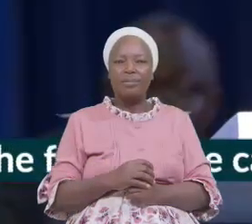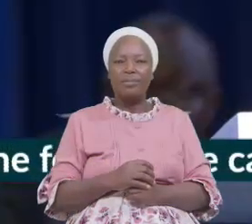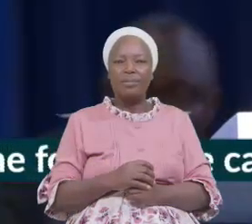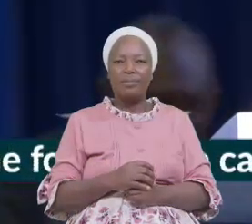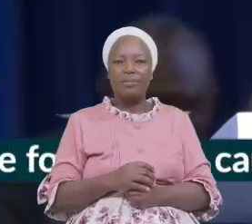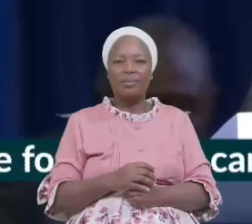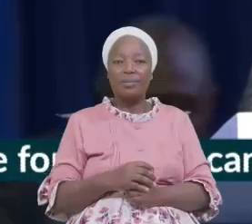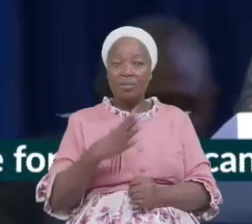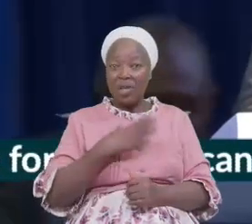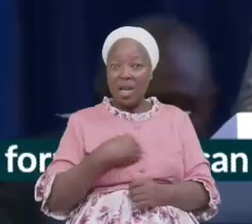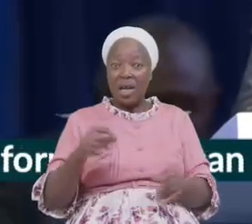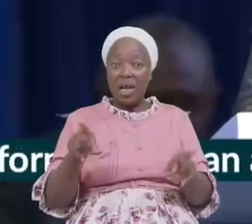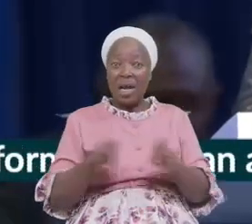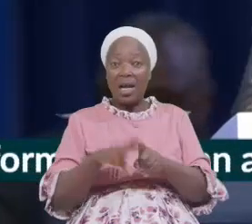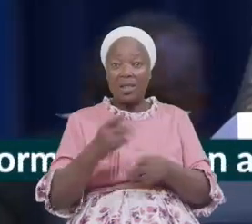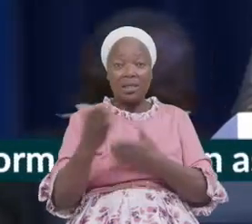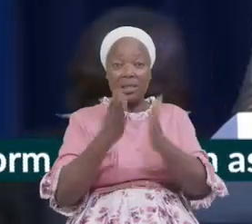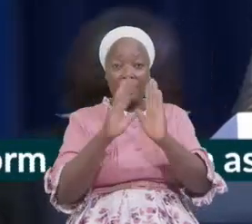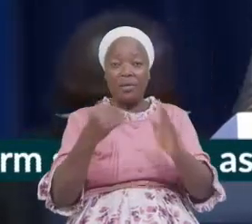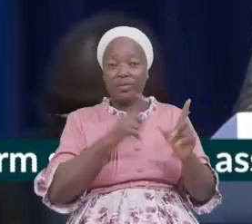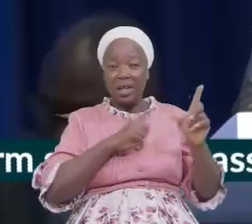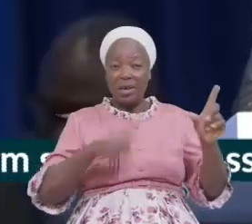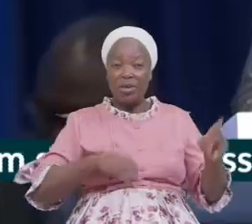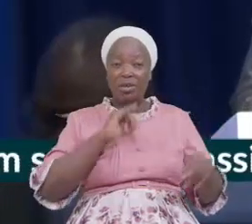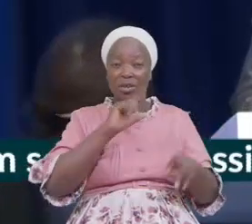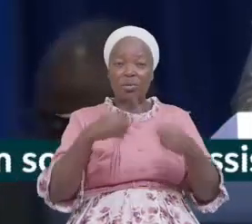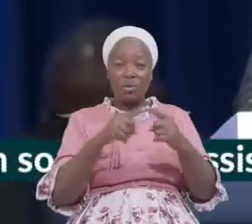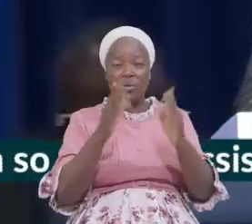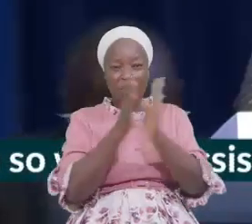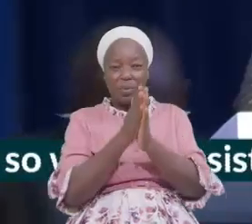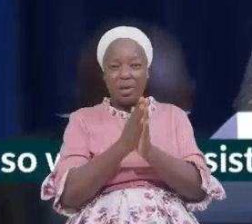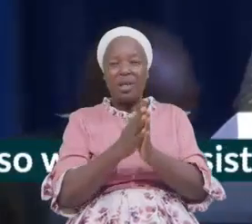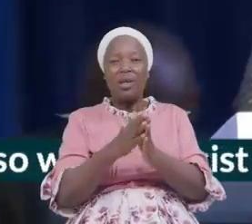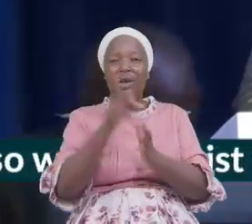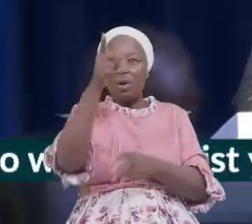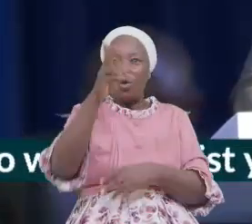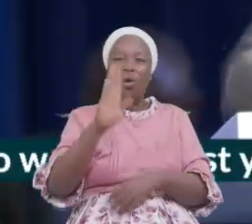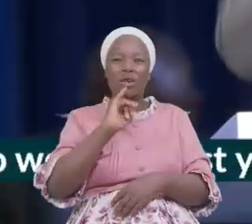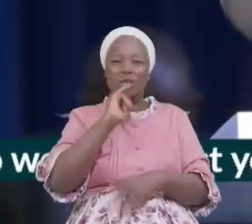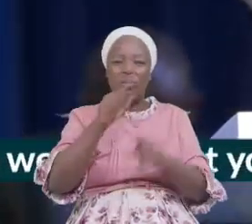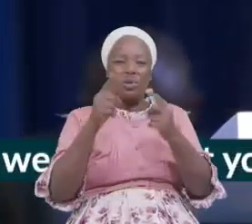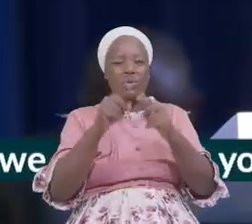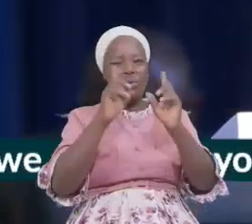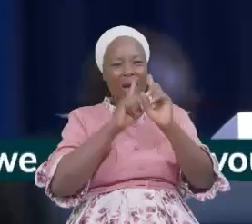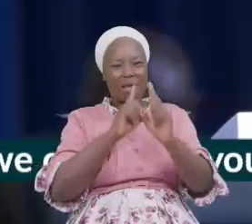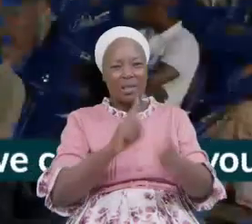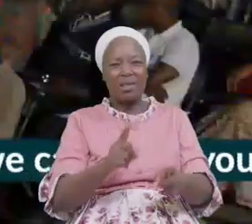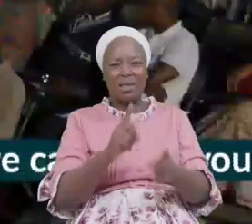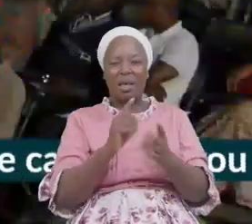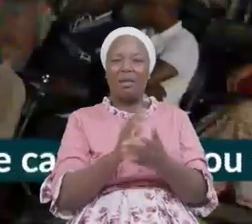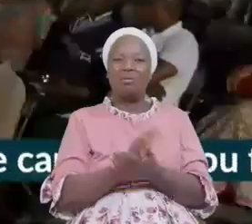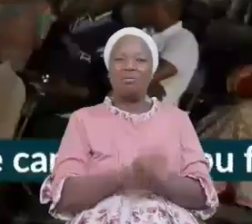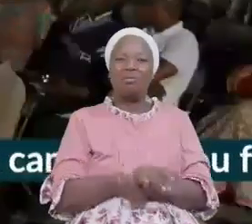And as a servant of the Lord is going to pray, God is going to answer.